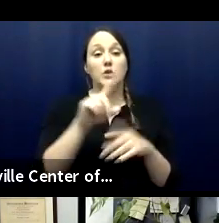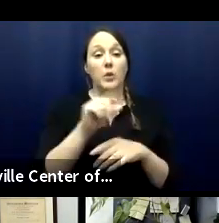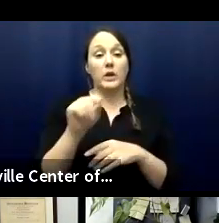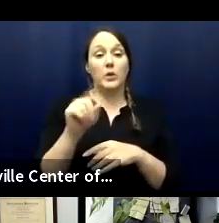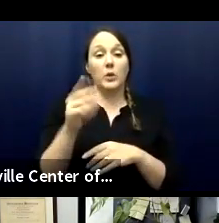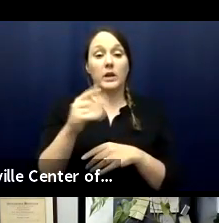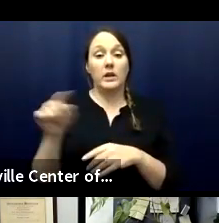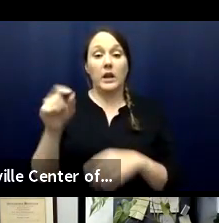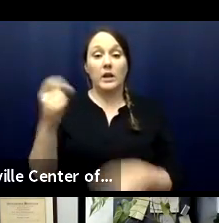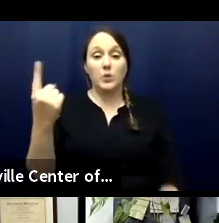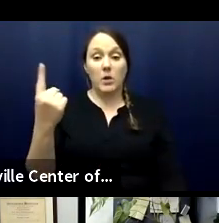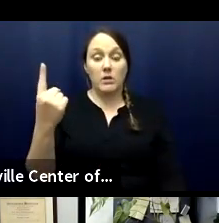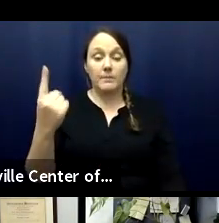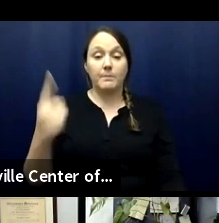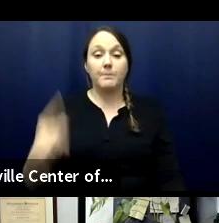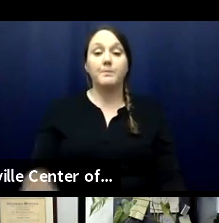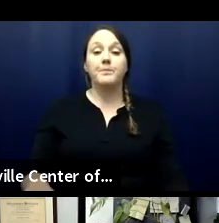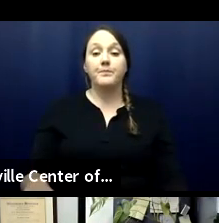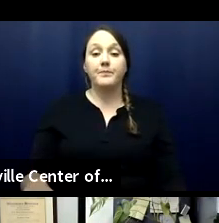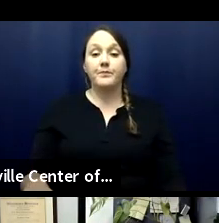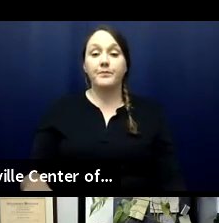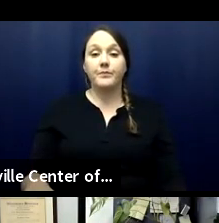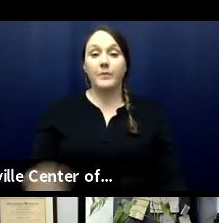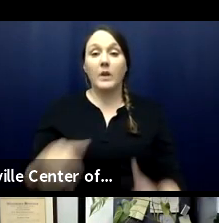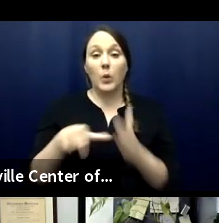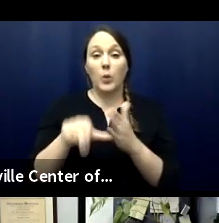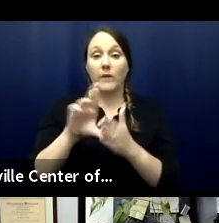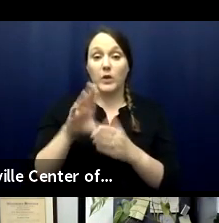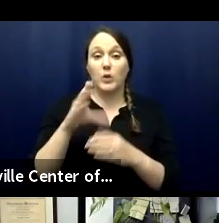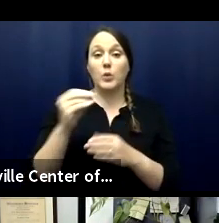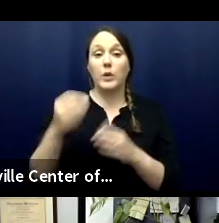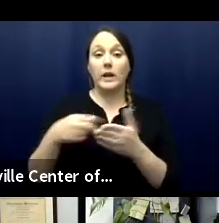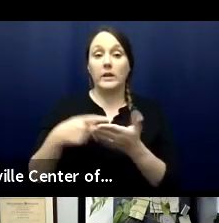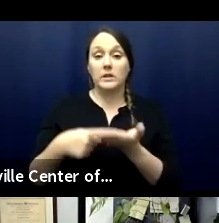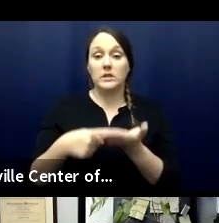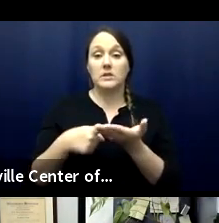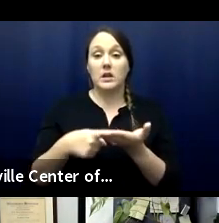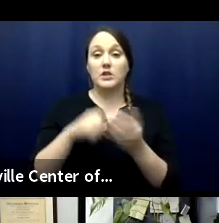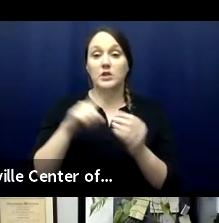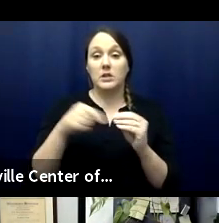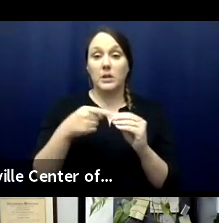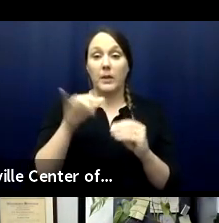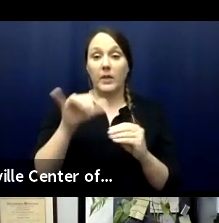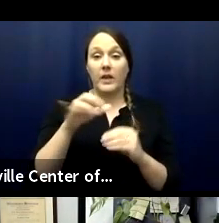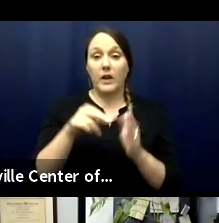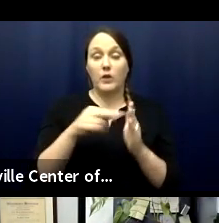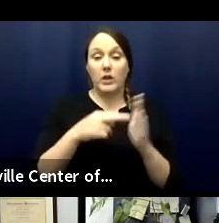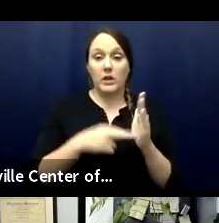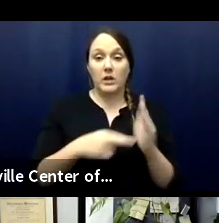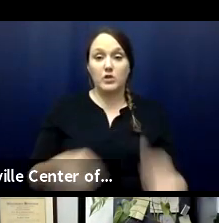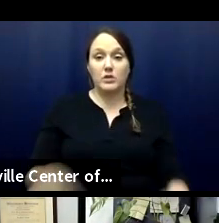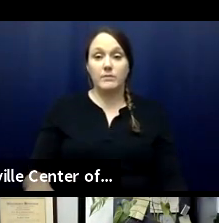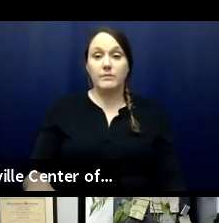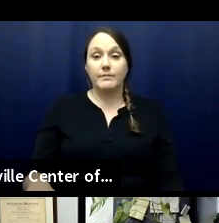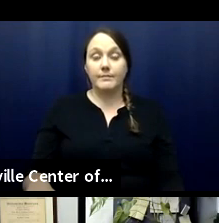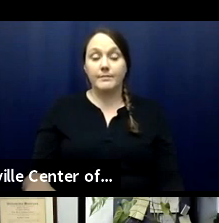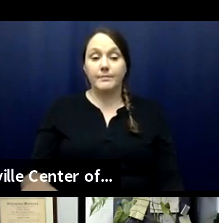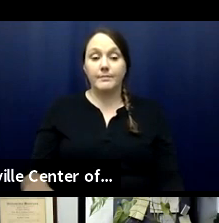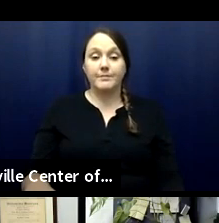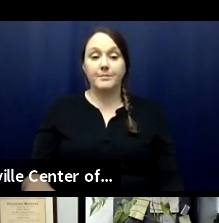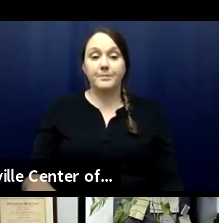2020-1 and a review and discussion of that regulation.